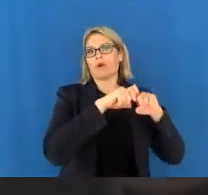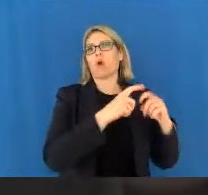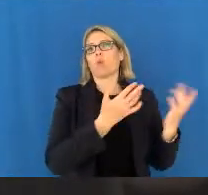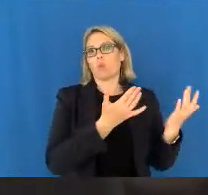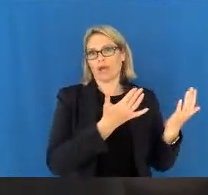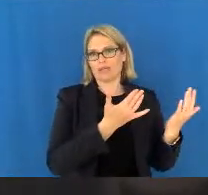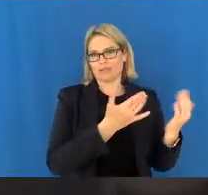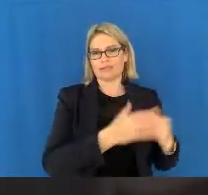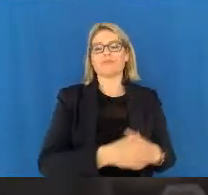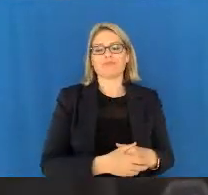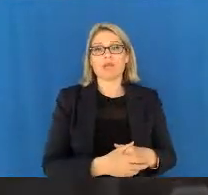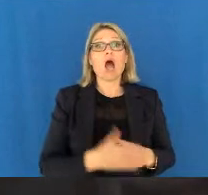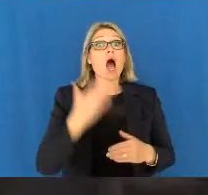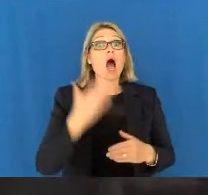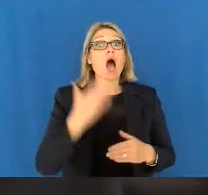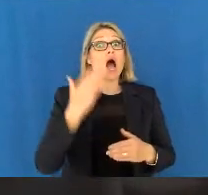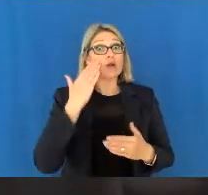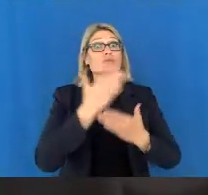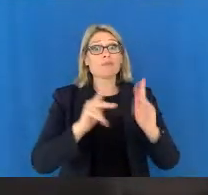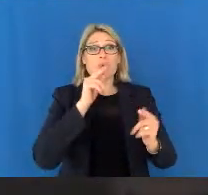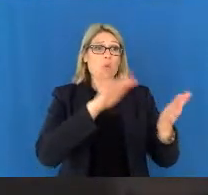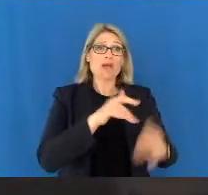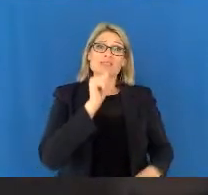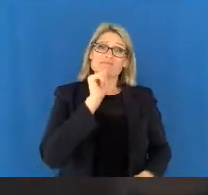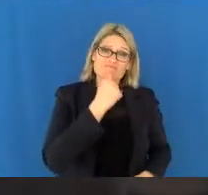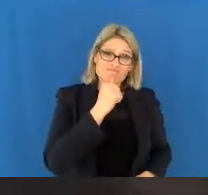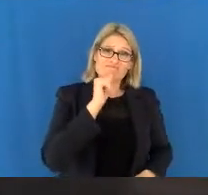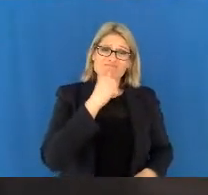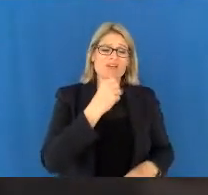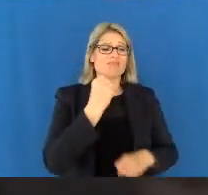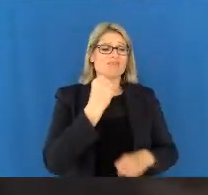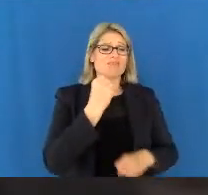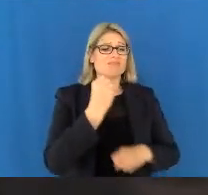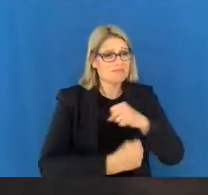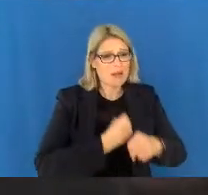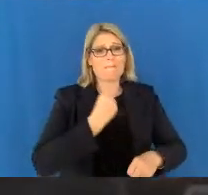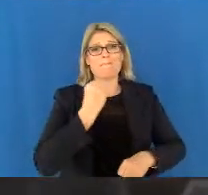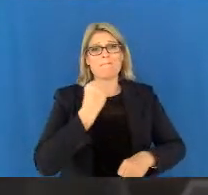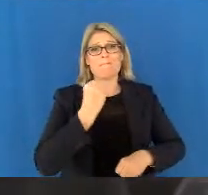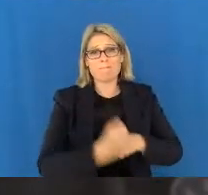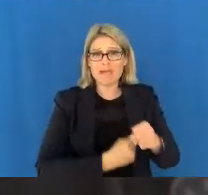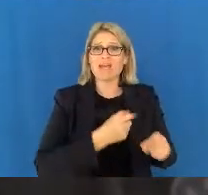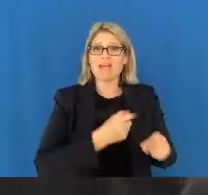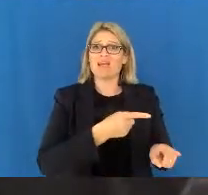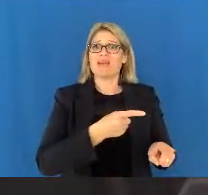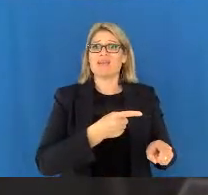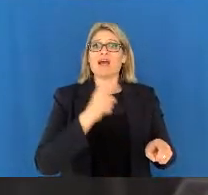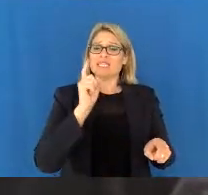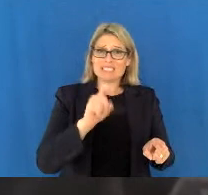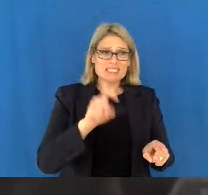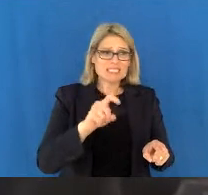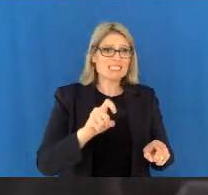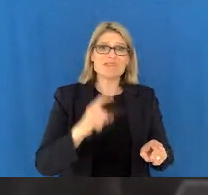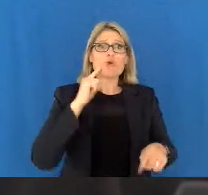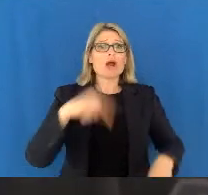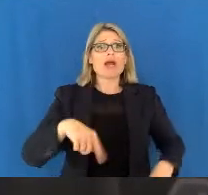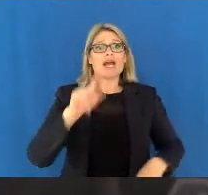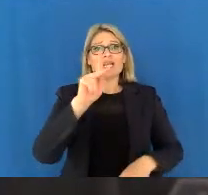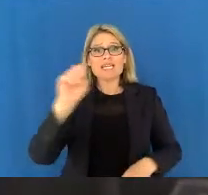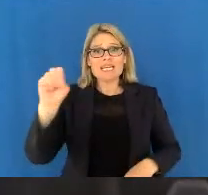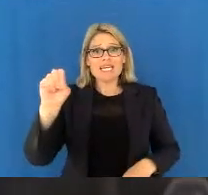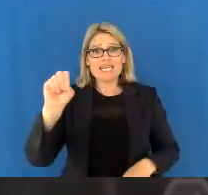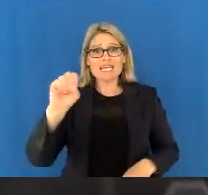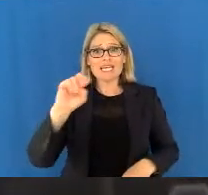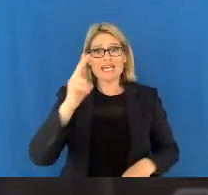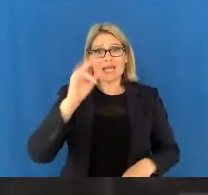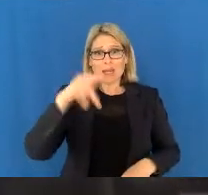and who are suffering in pain to have a knee or hip surgery. We know